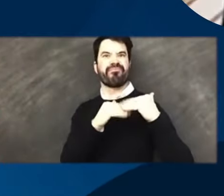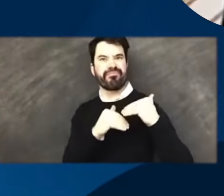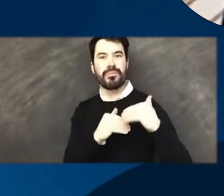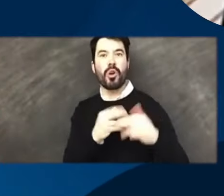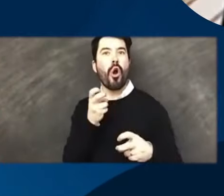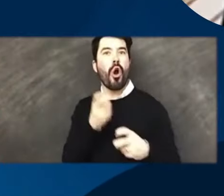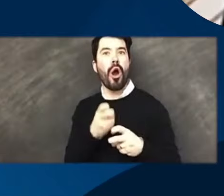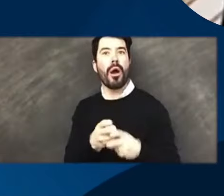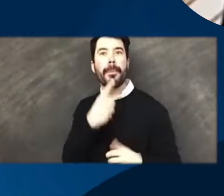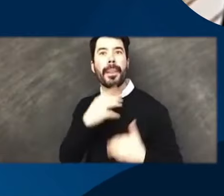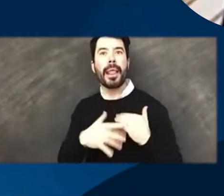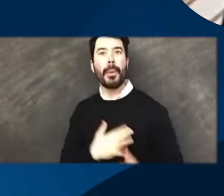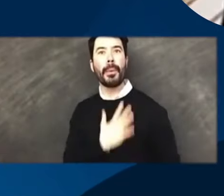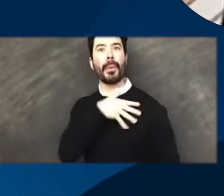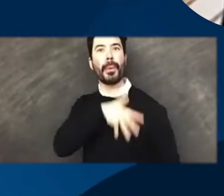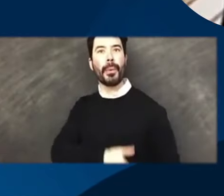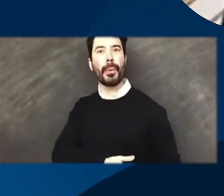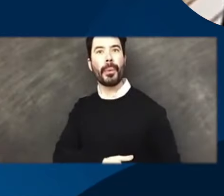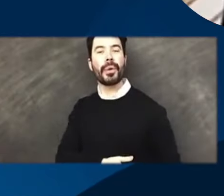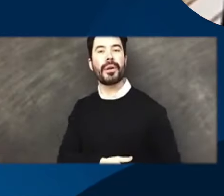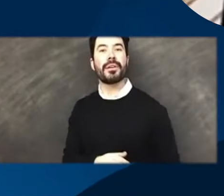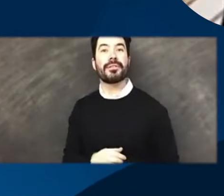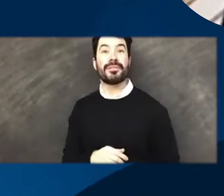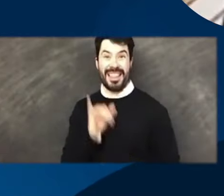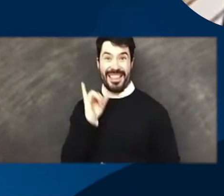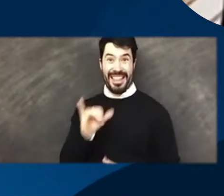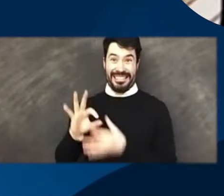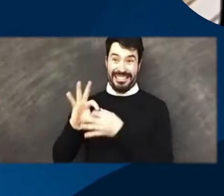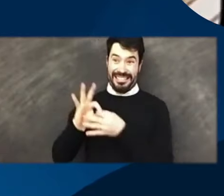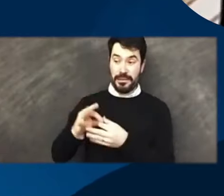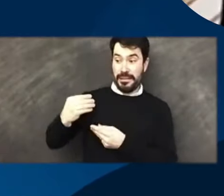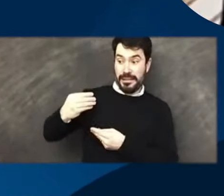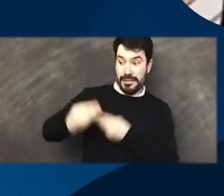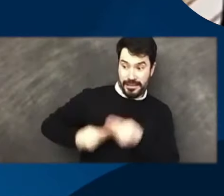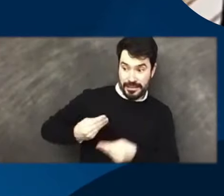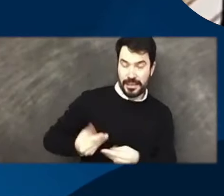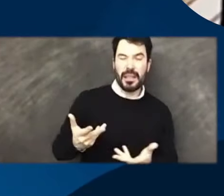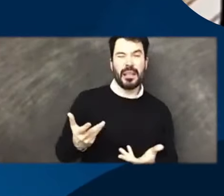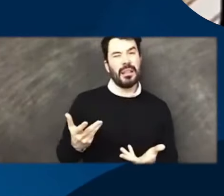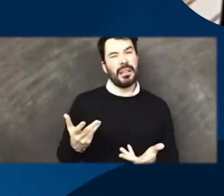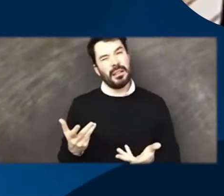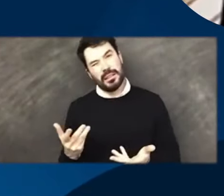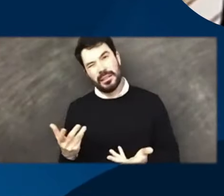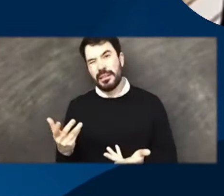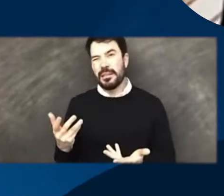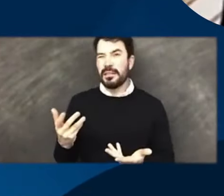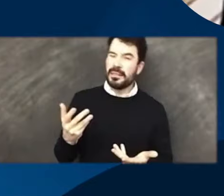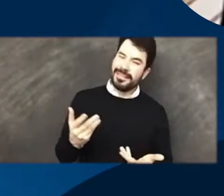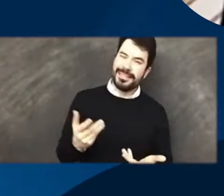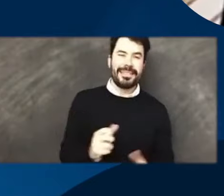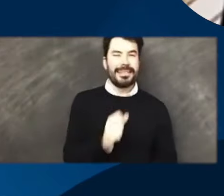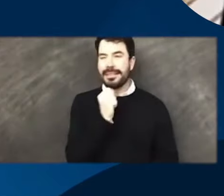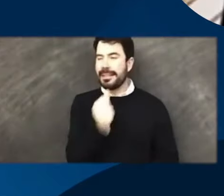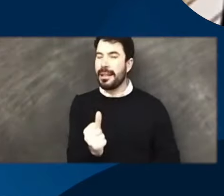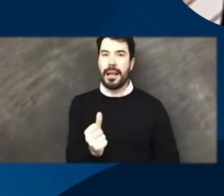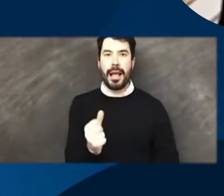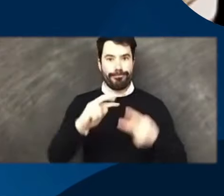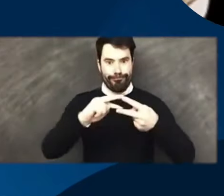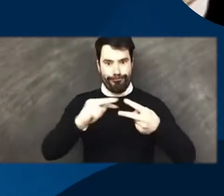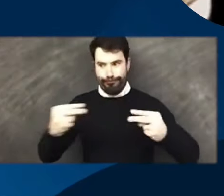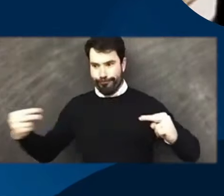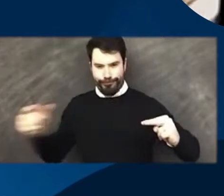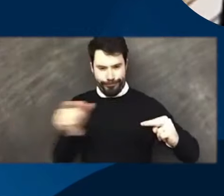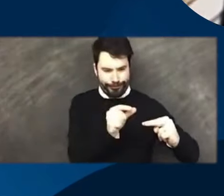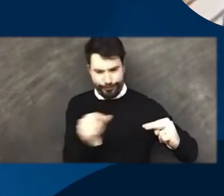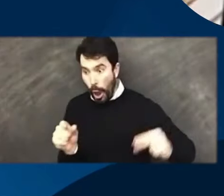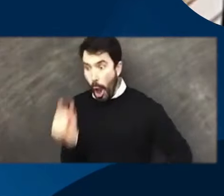the genetics and the heritability around that is more complicated. It doesn't seem to be just a single gene variant that causes that, like